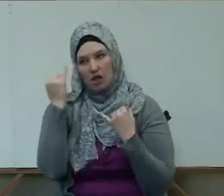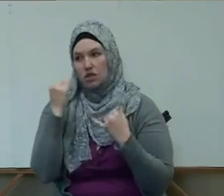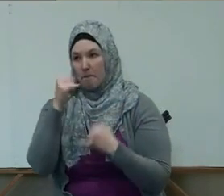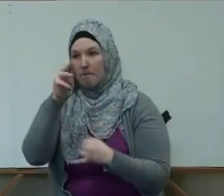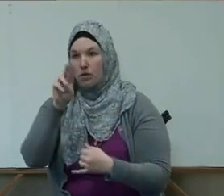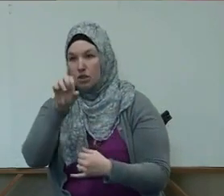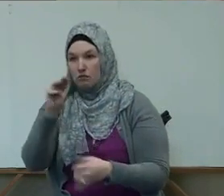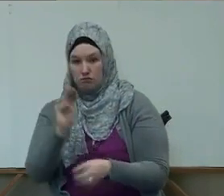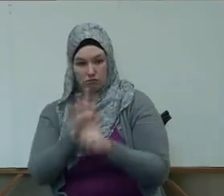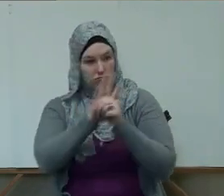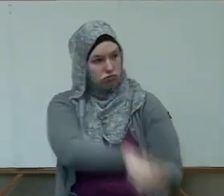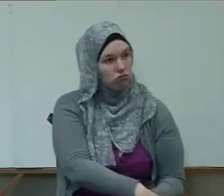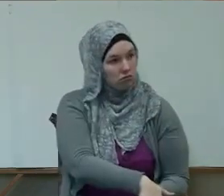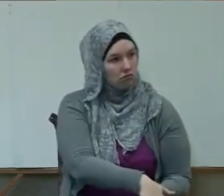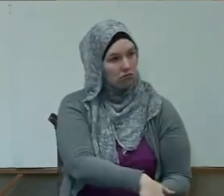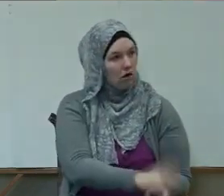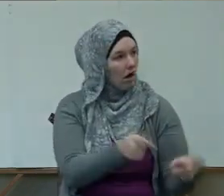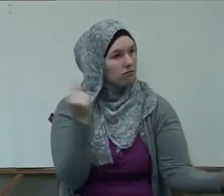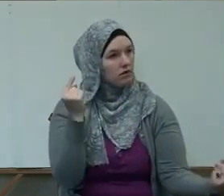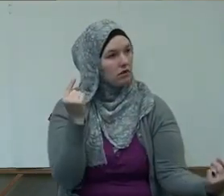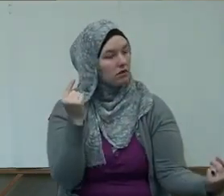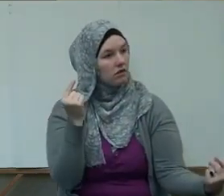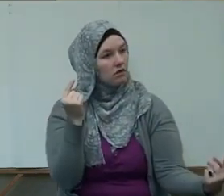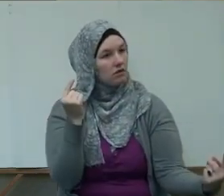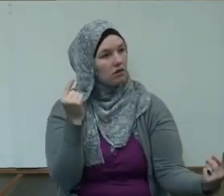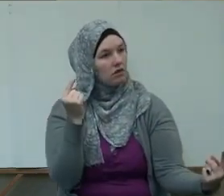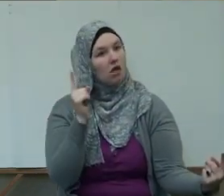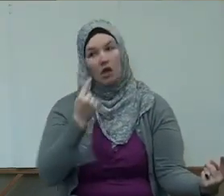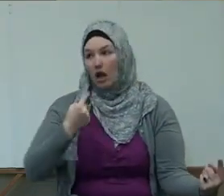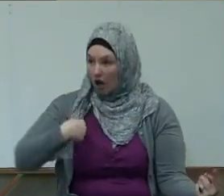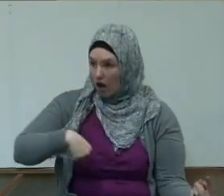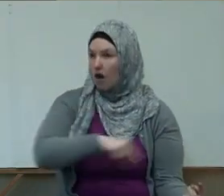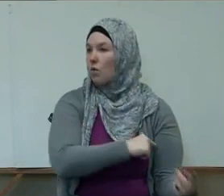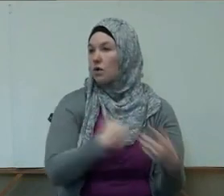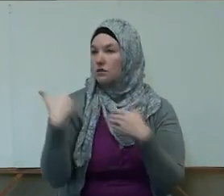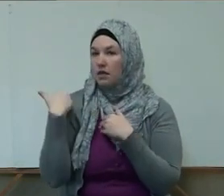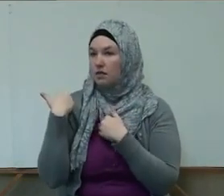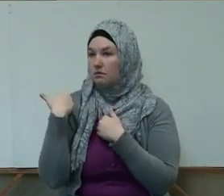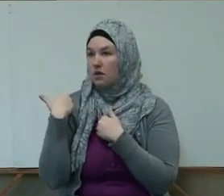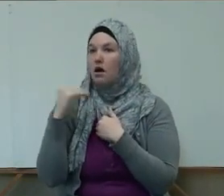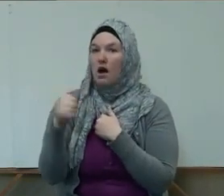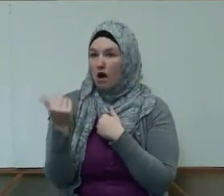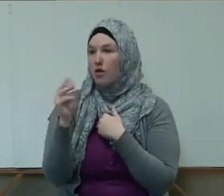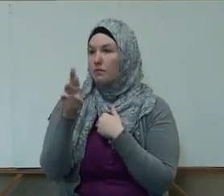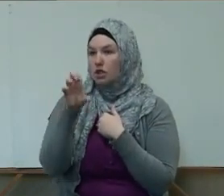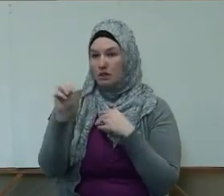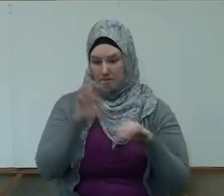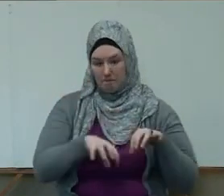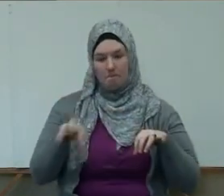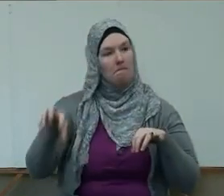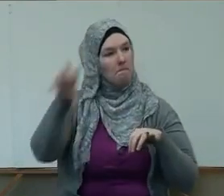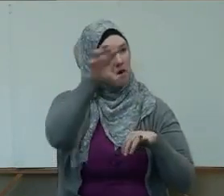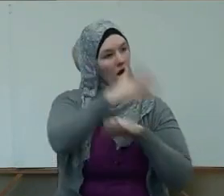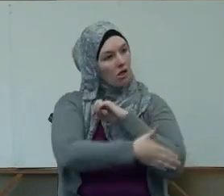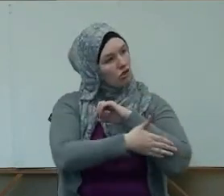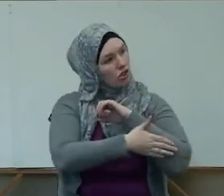or the Jewish community, then it would have been the responsibility of neighboring Muslims to rush to